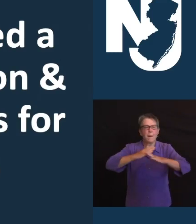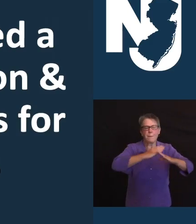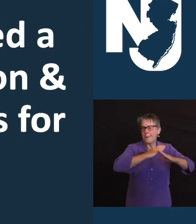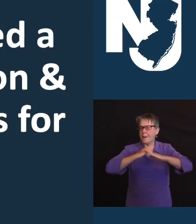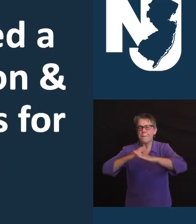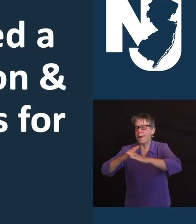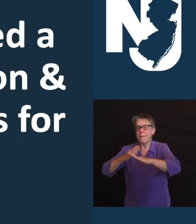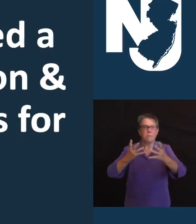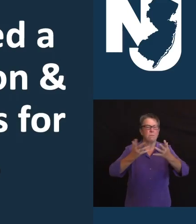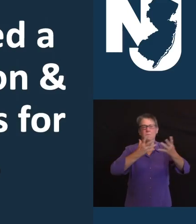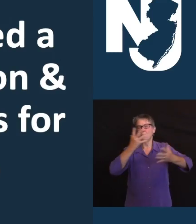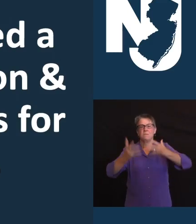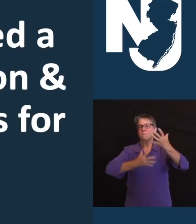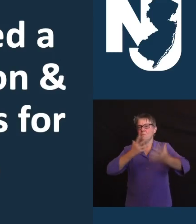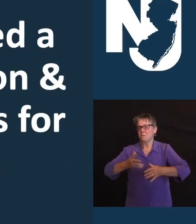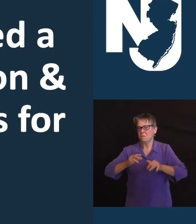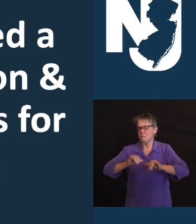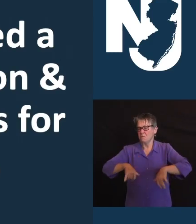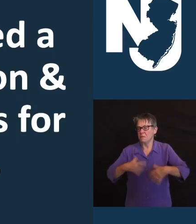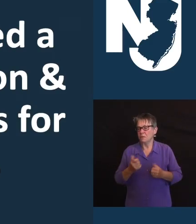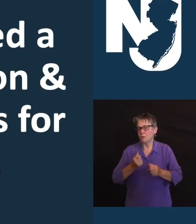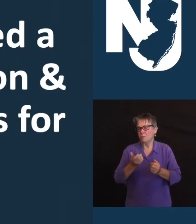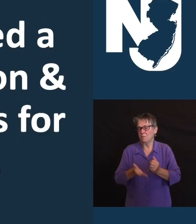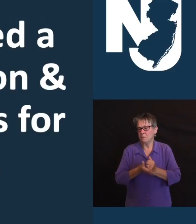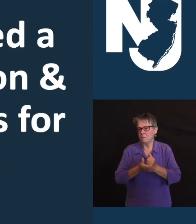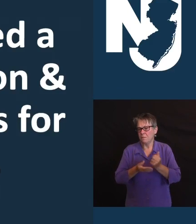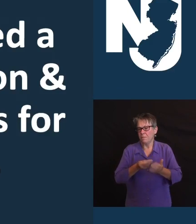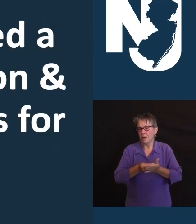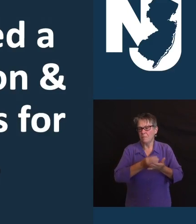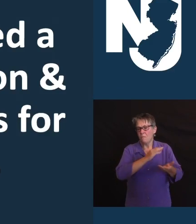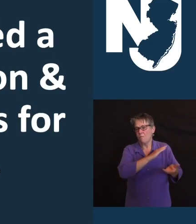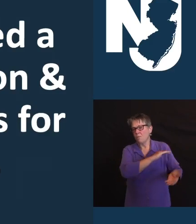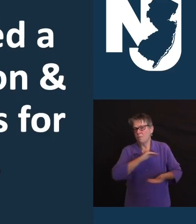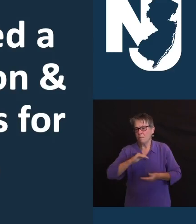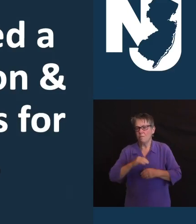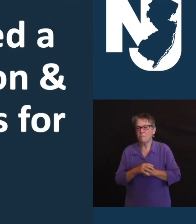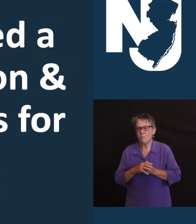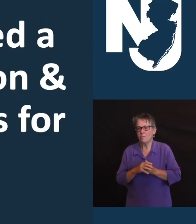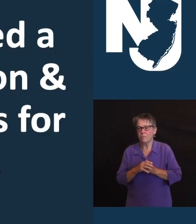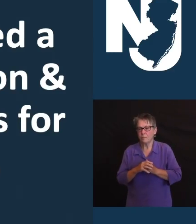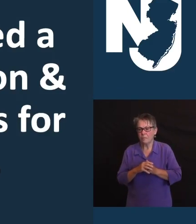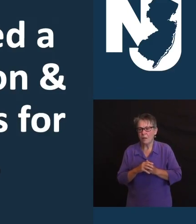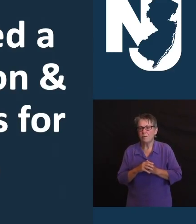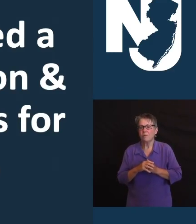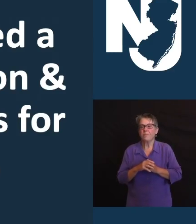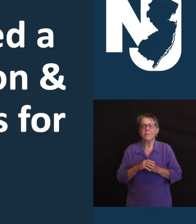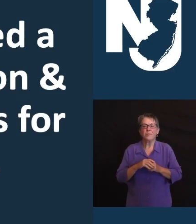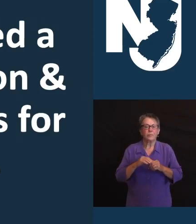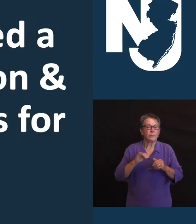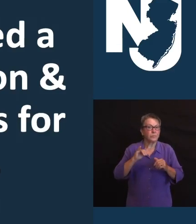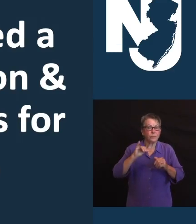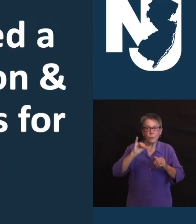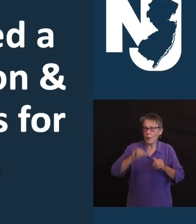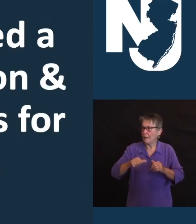13 temporary debris management sites. In particular, we're requesting a major disaster